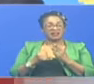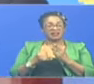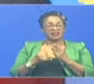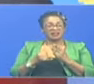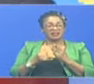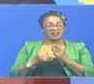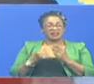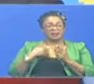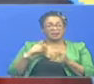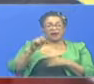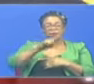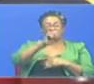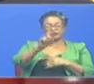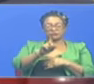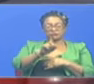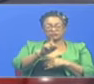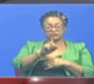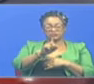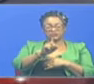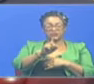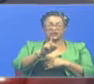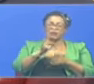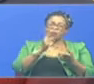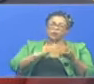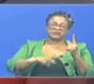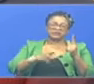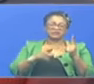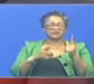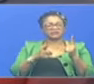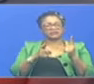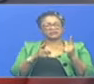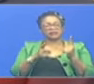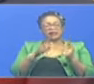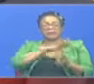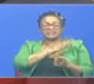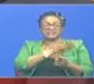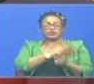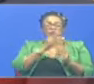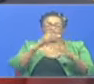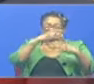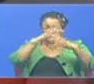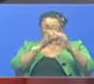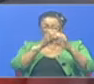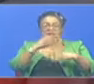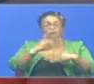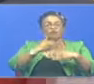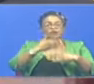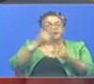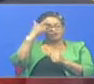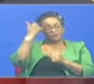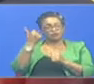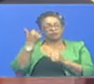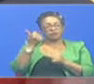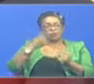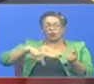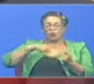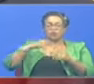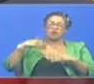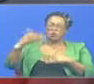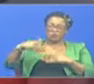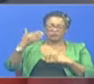My question is, what is the capacity of testing at the border point? Because we've been witnessing